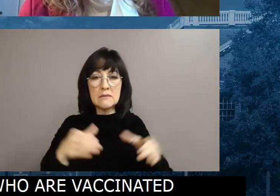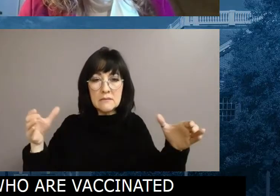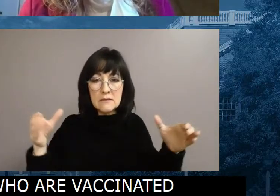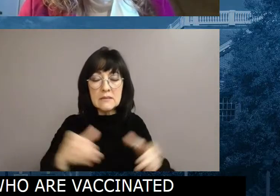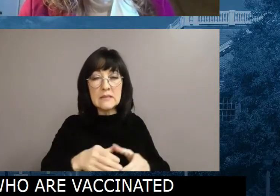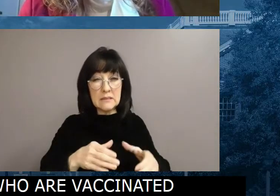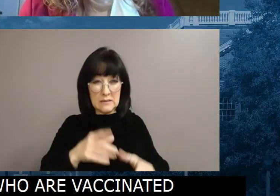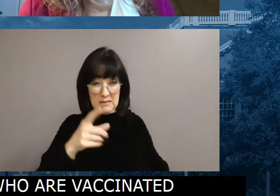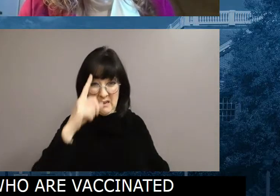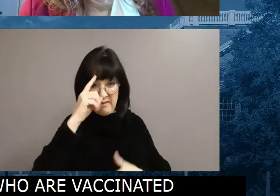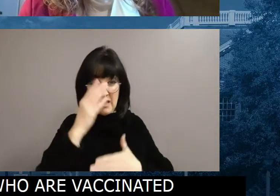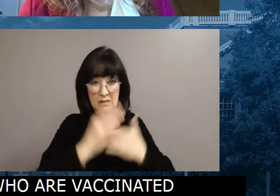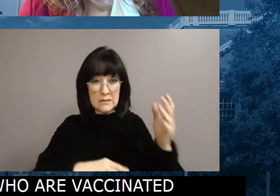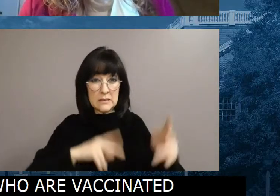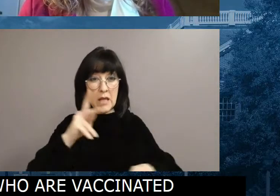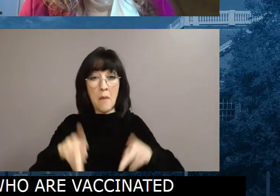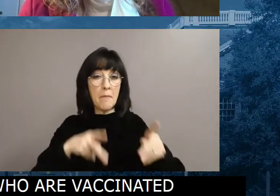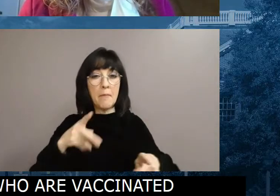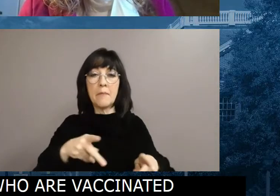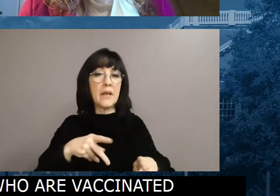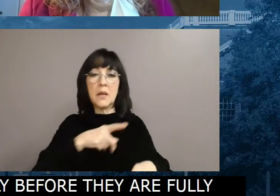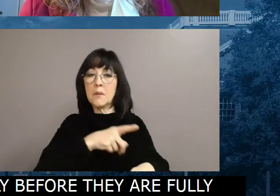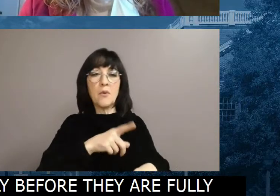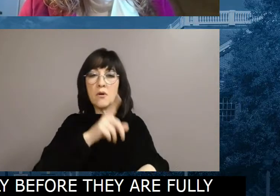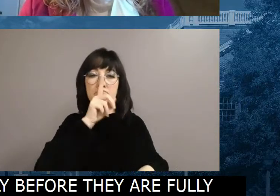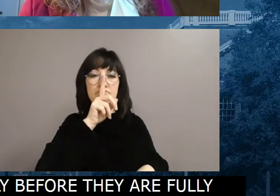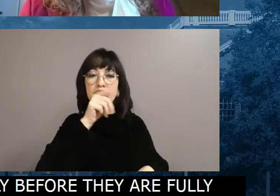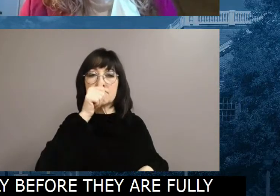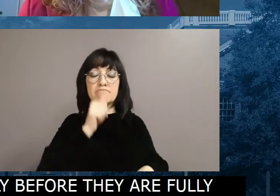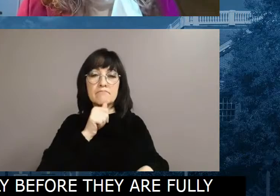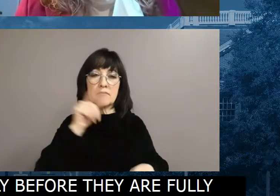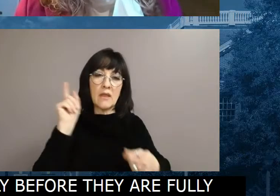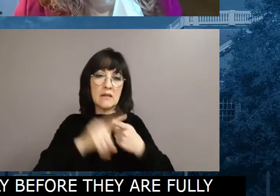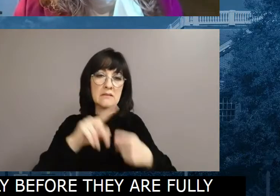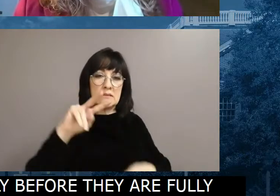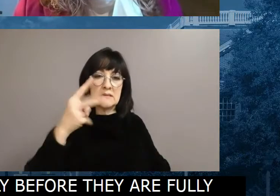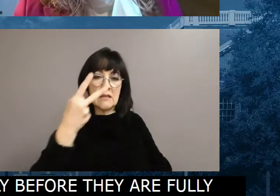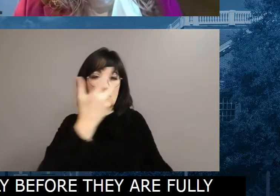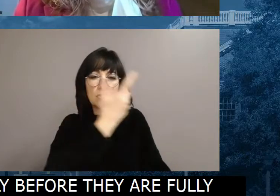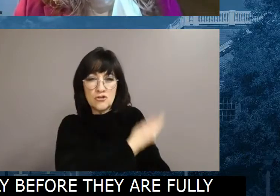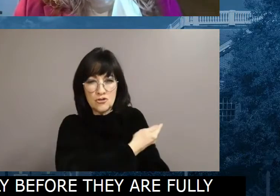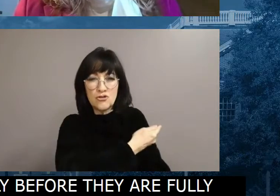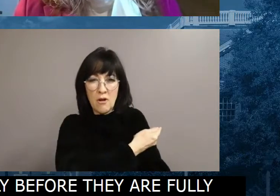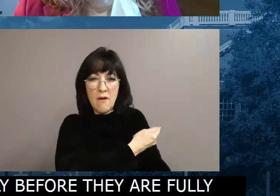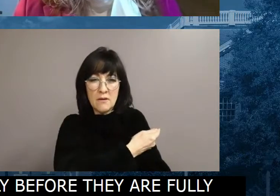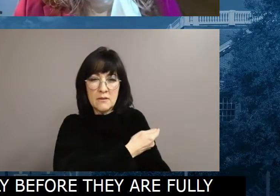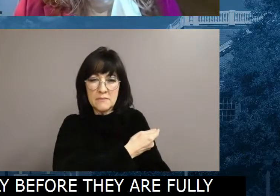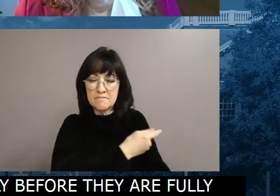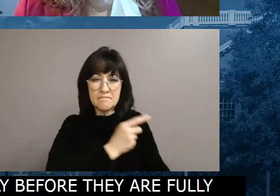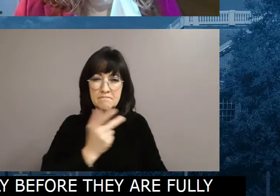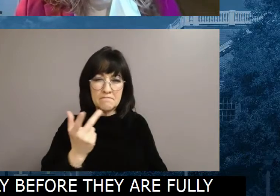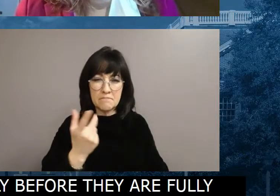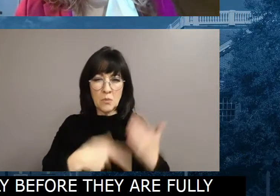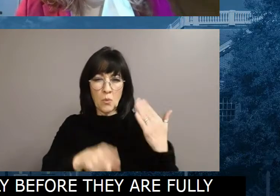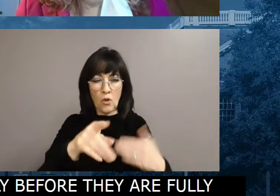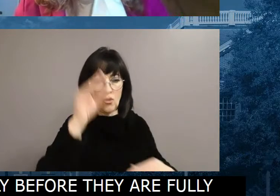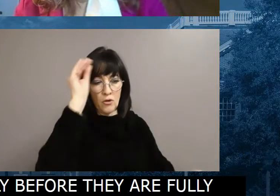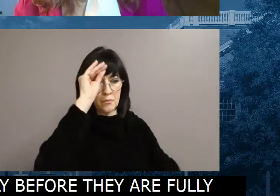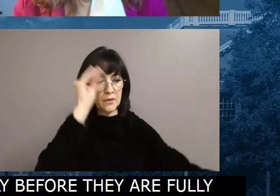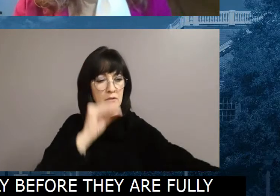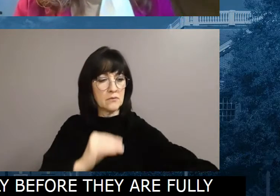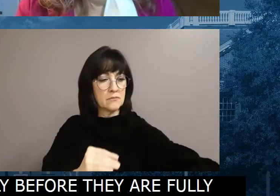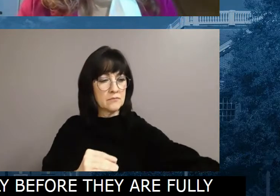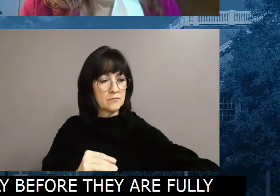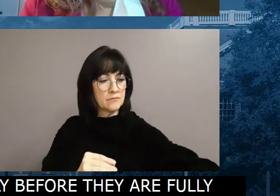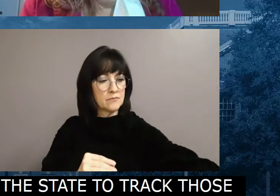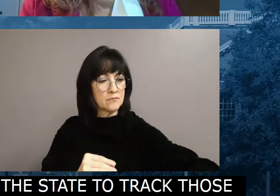the fully vaccinated stage yet? Yeah, I'll let Dr. Rattay respond kind of from a science point